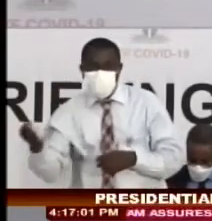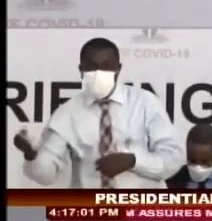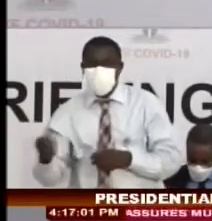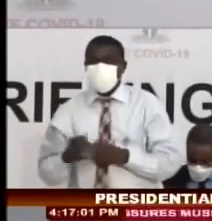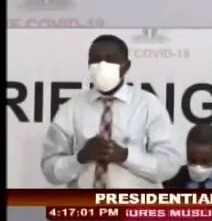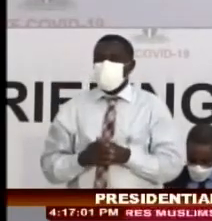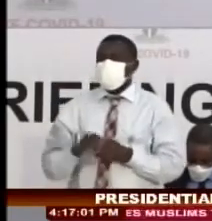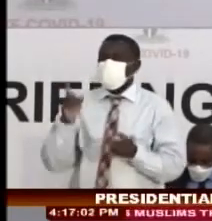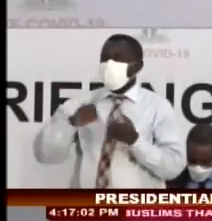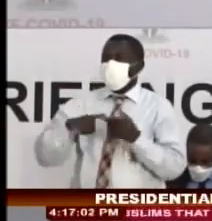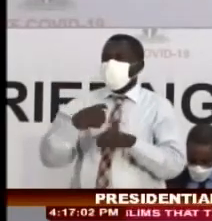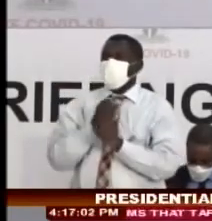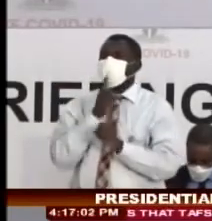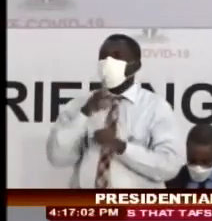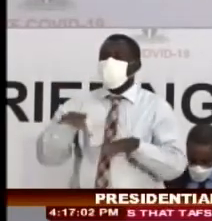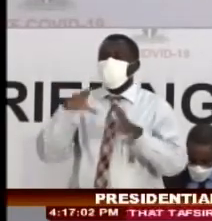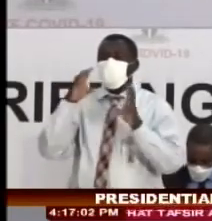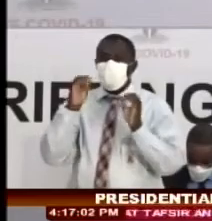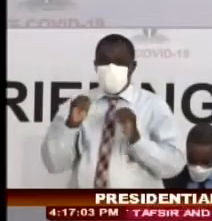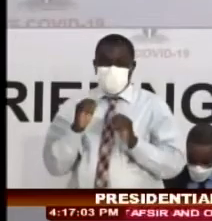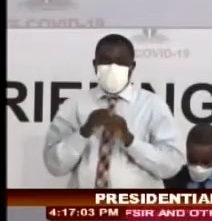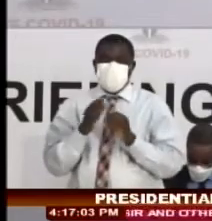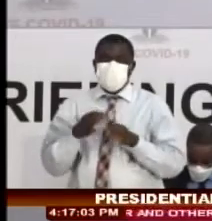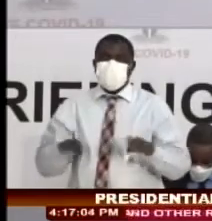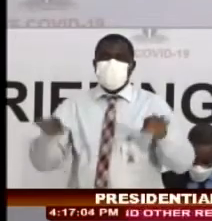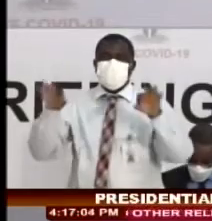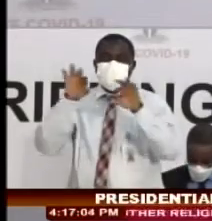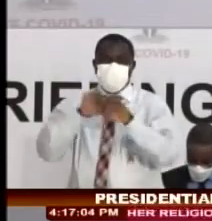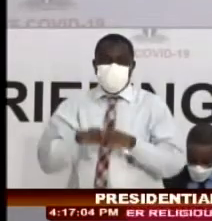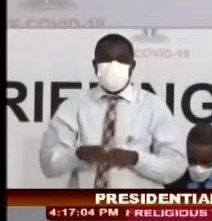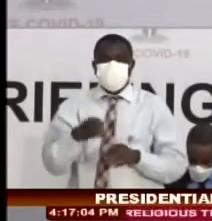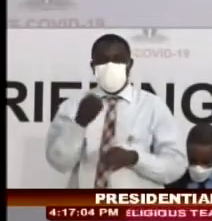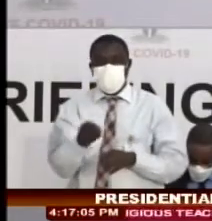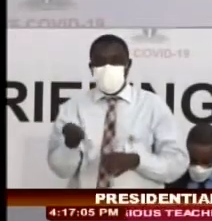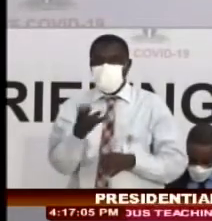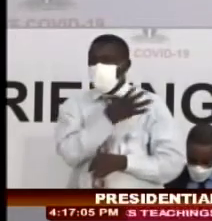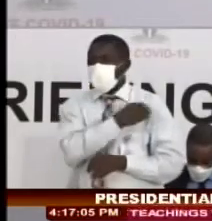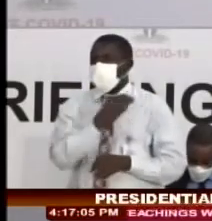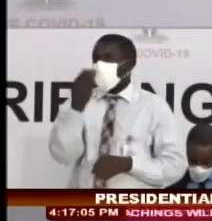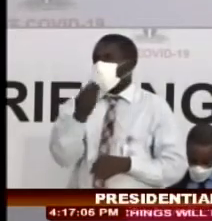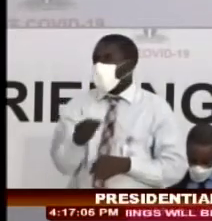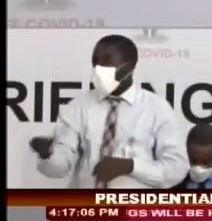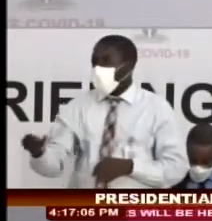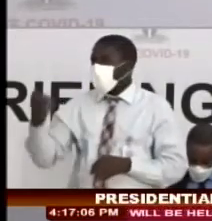essential equipment and materials in readiness for any eventuality.